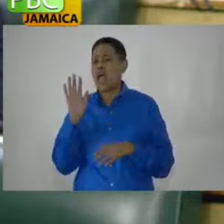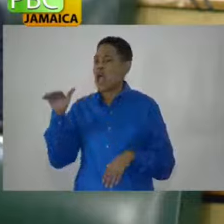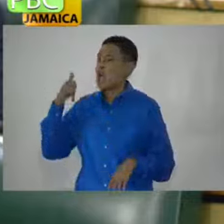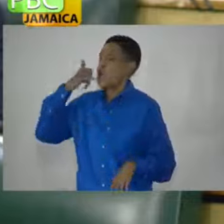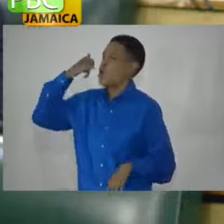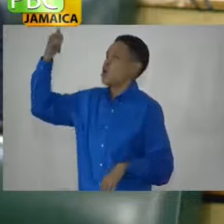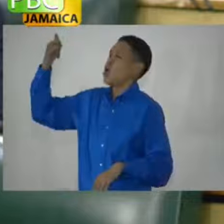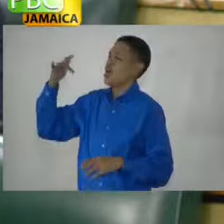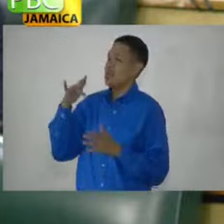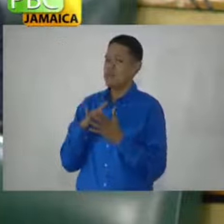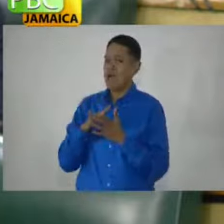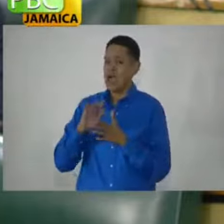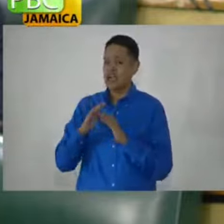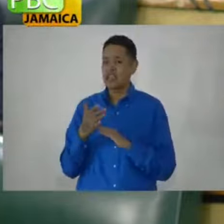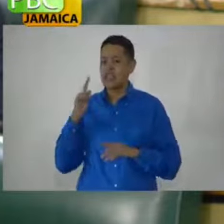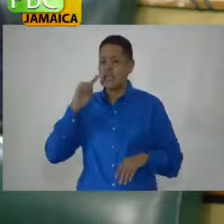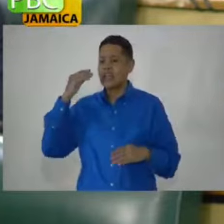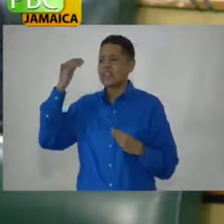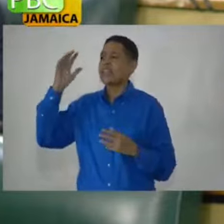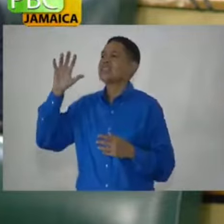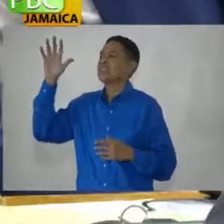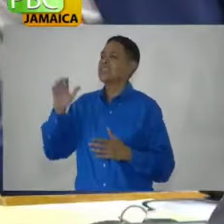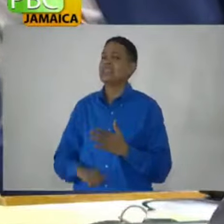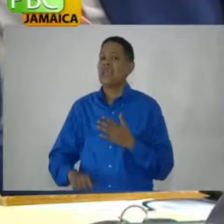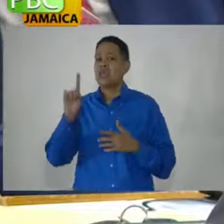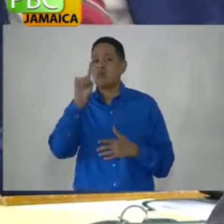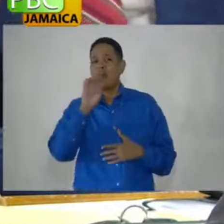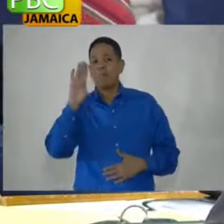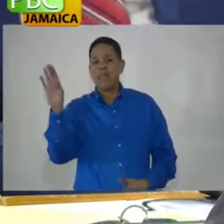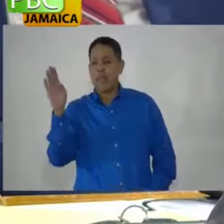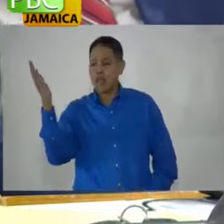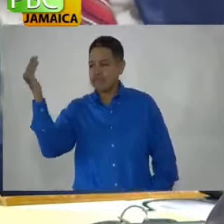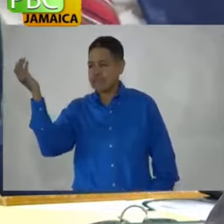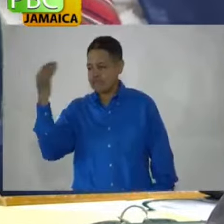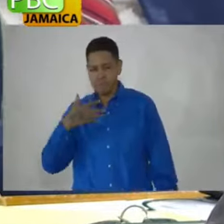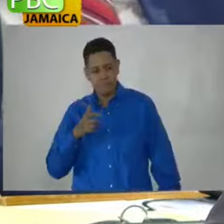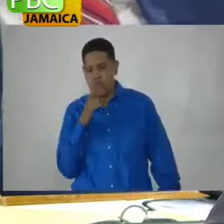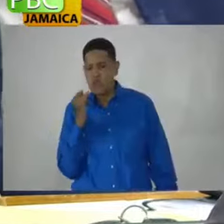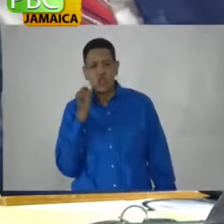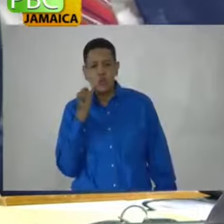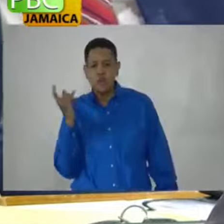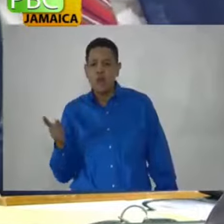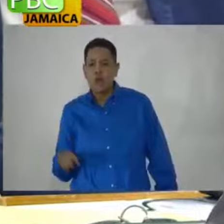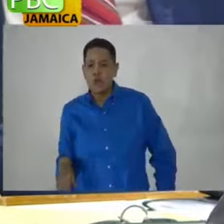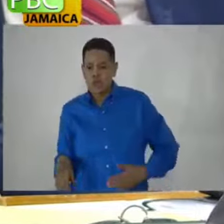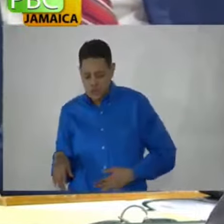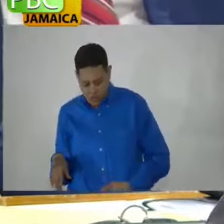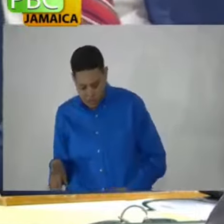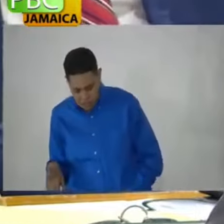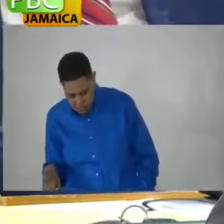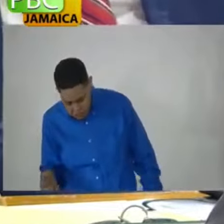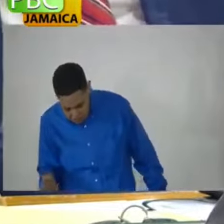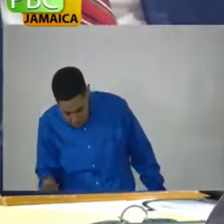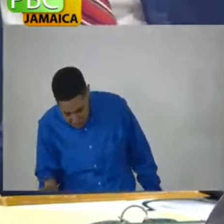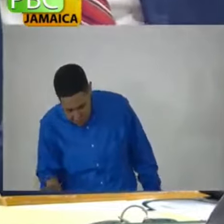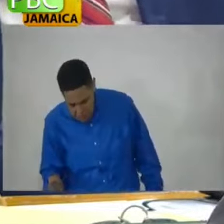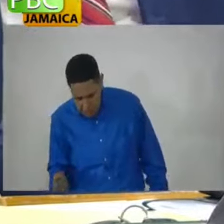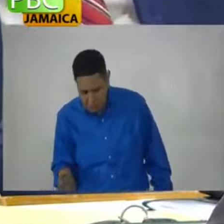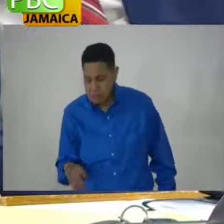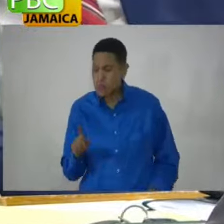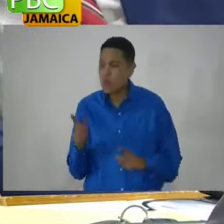Bank of Jamaica and takes an additional $1 billion. So what happens if you need $20